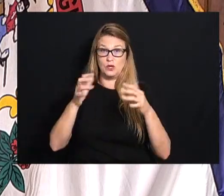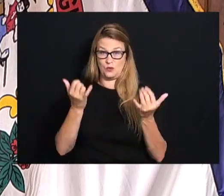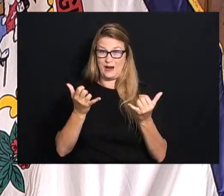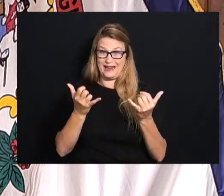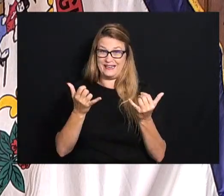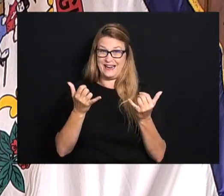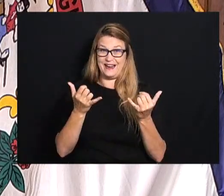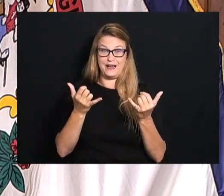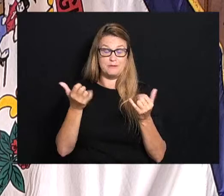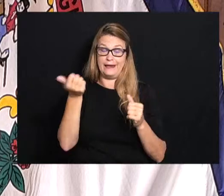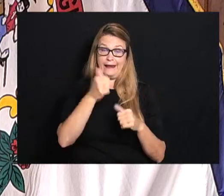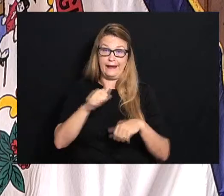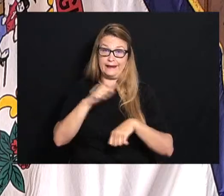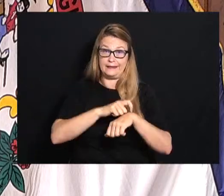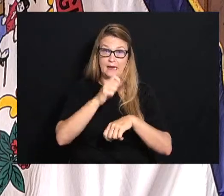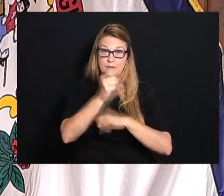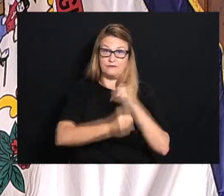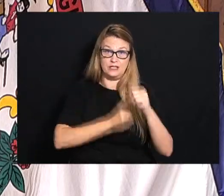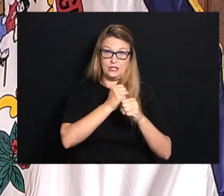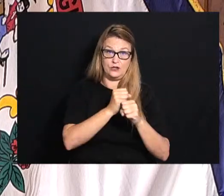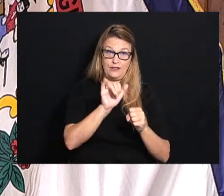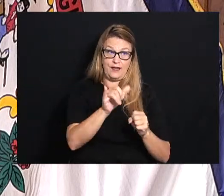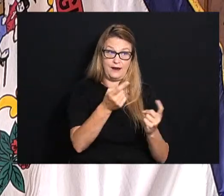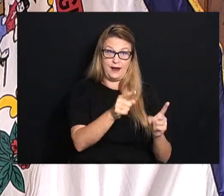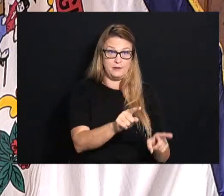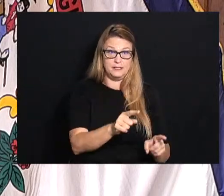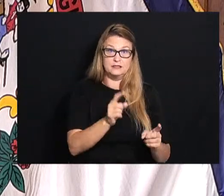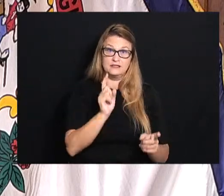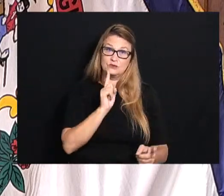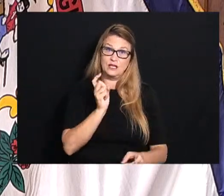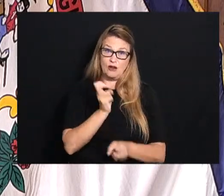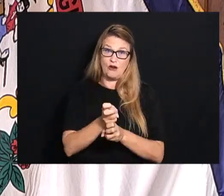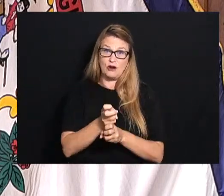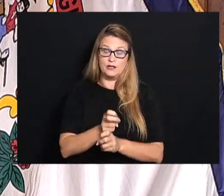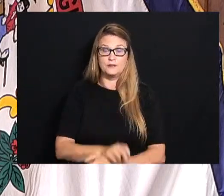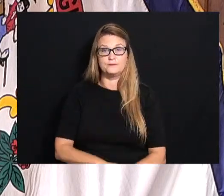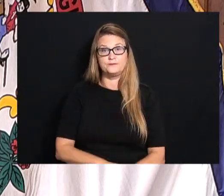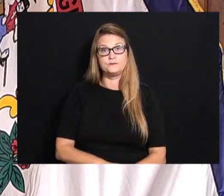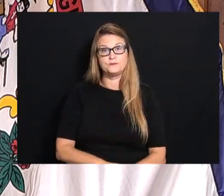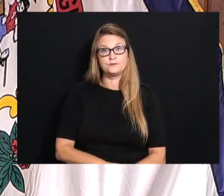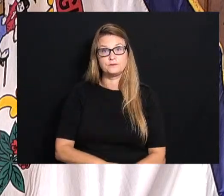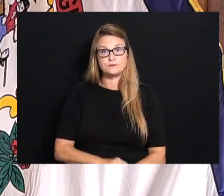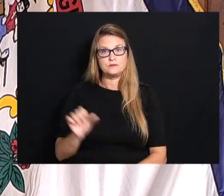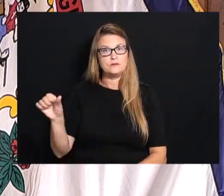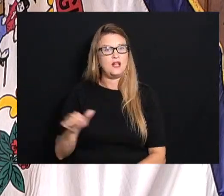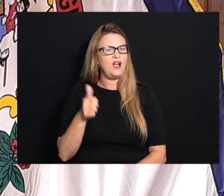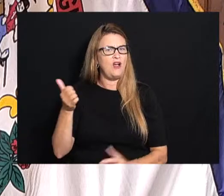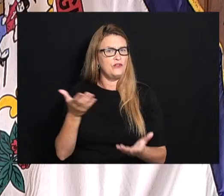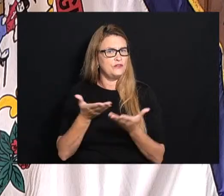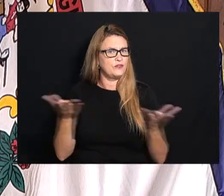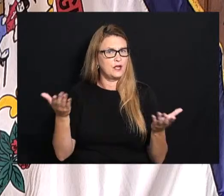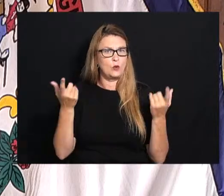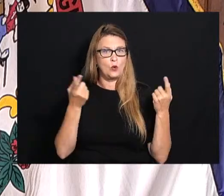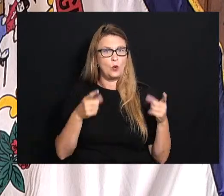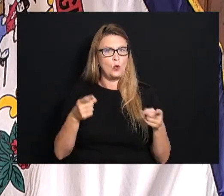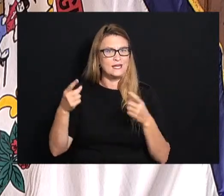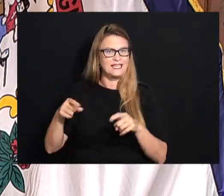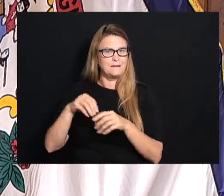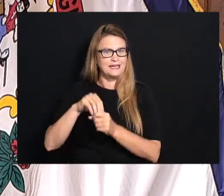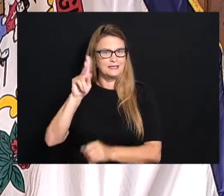year, well, any time of year, are really tough. Now, another thing I've got to tell you is what's going on over in